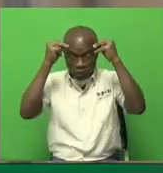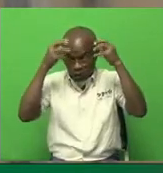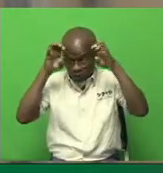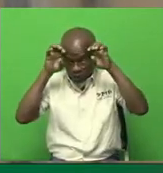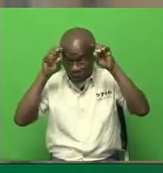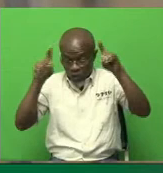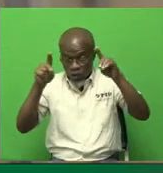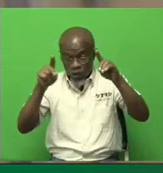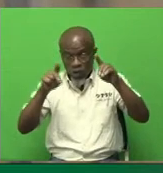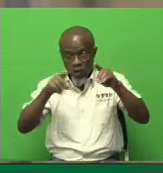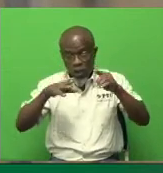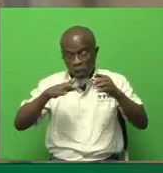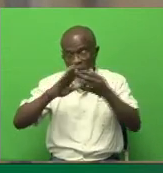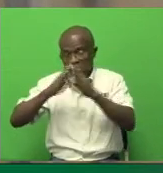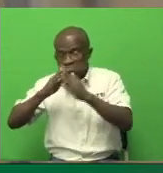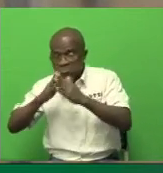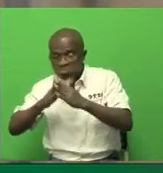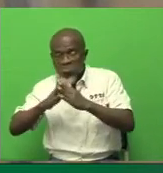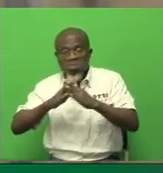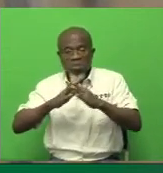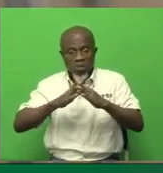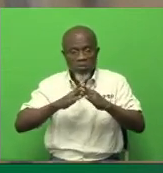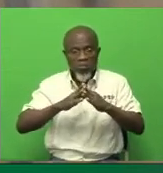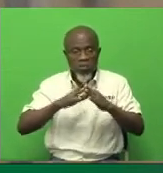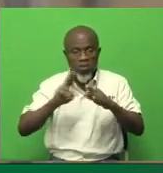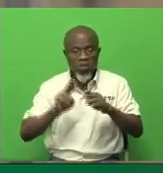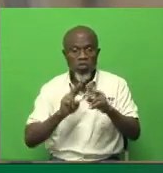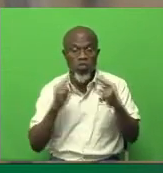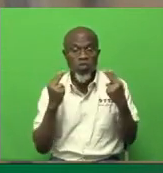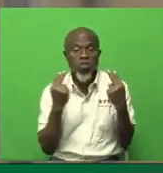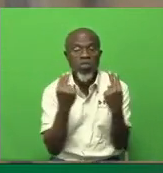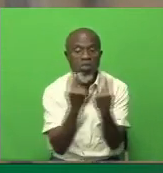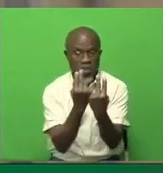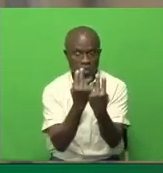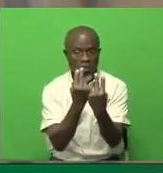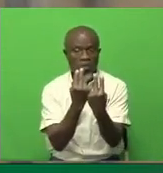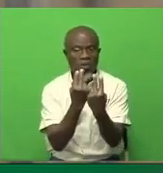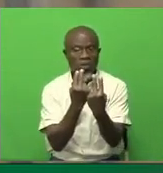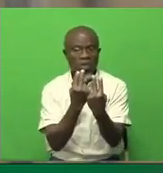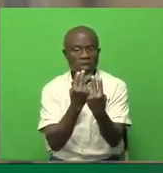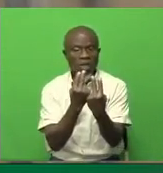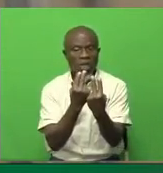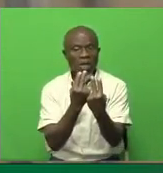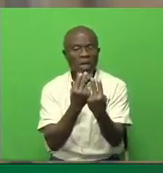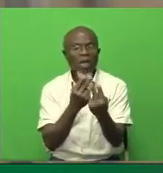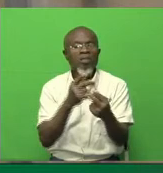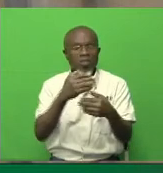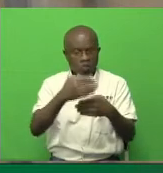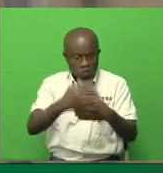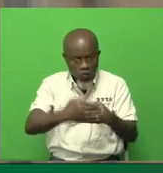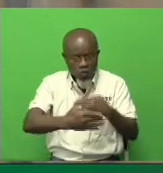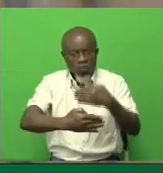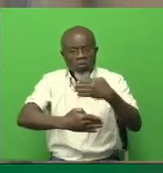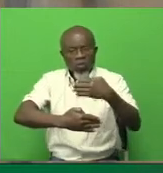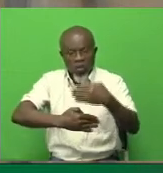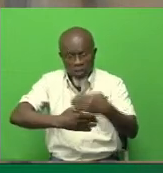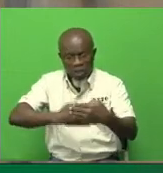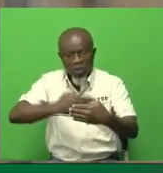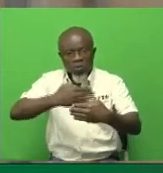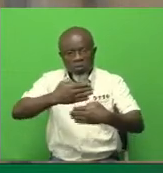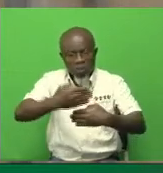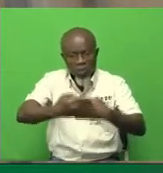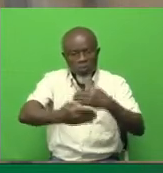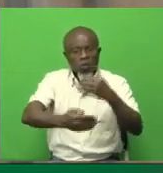consulted repeatedly with our stakeholders and we gradually transitioned back to the physical classroom